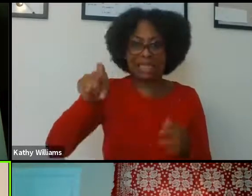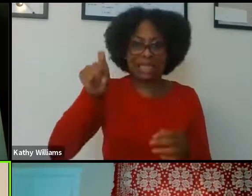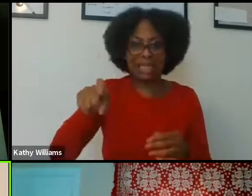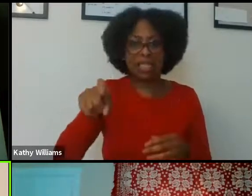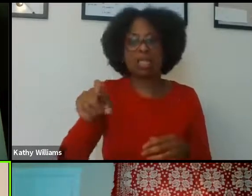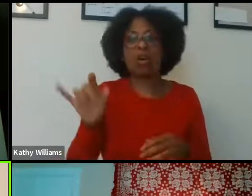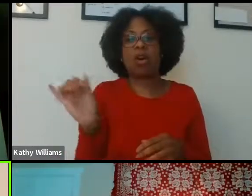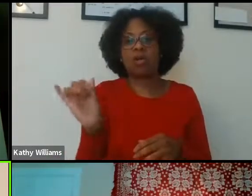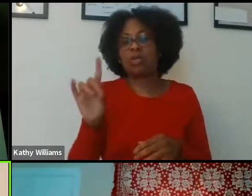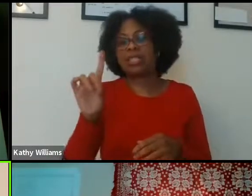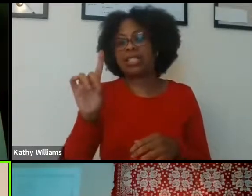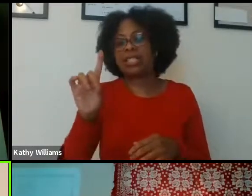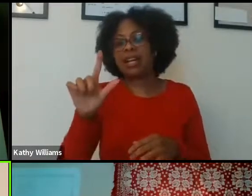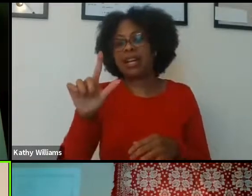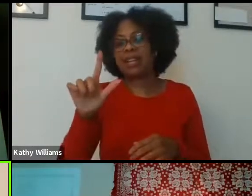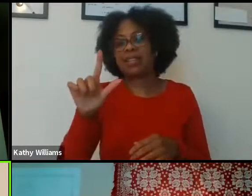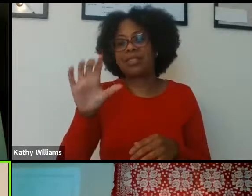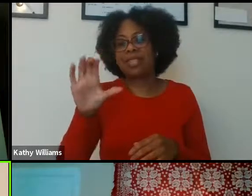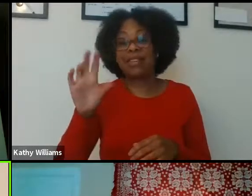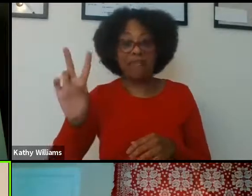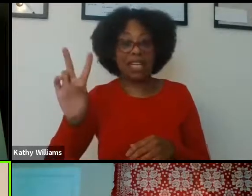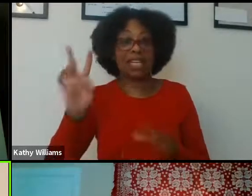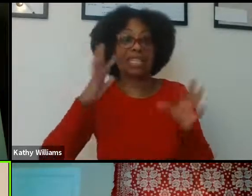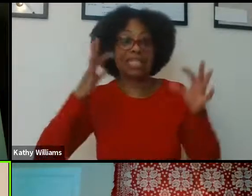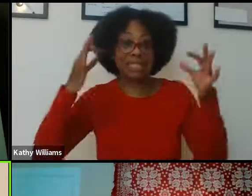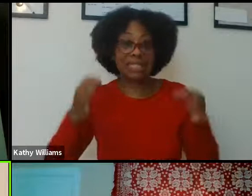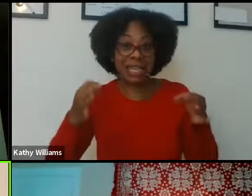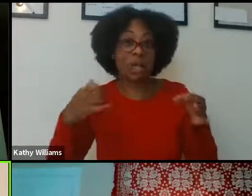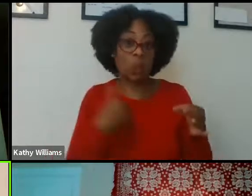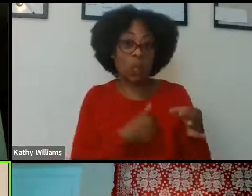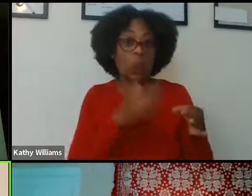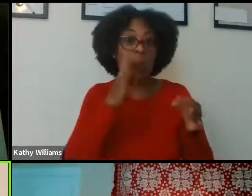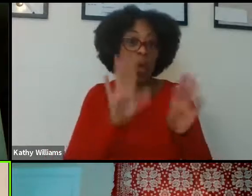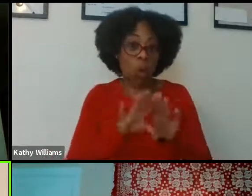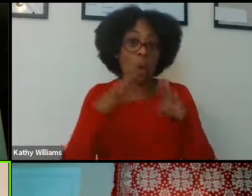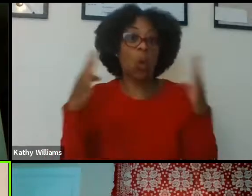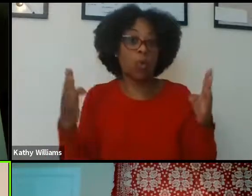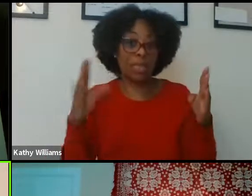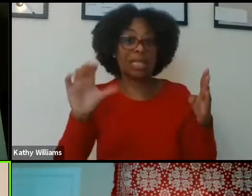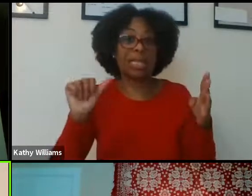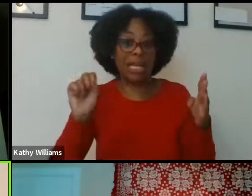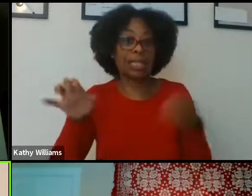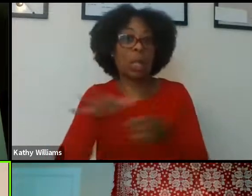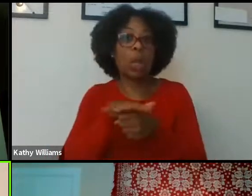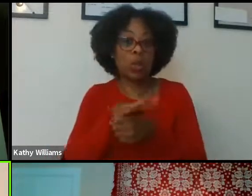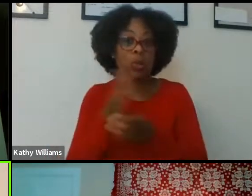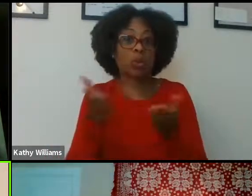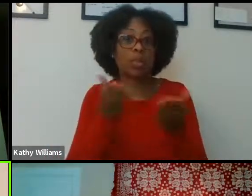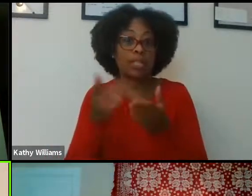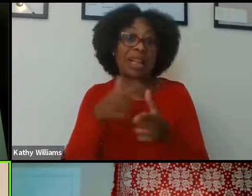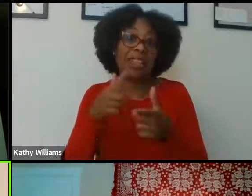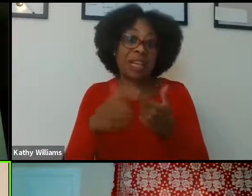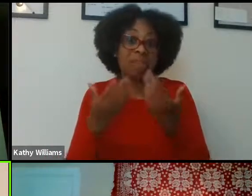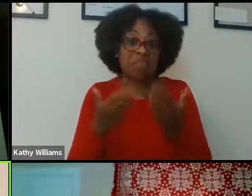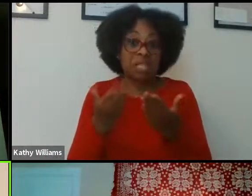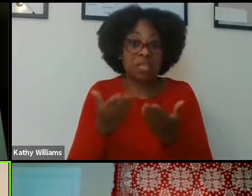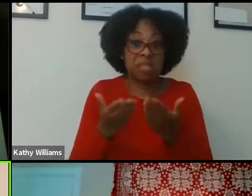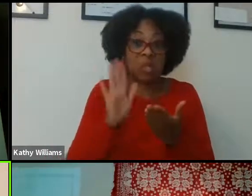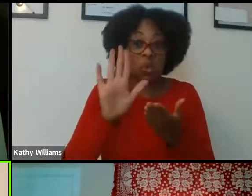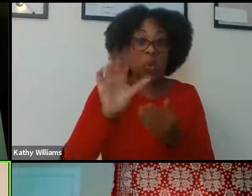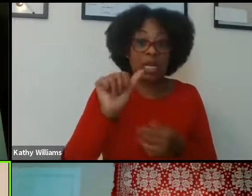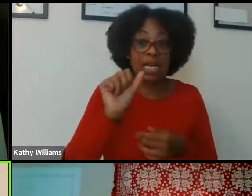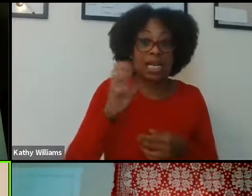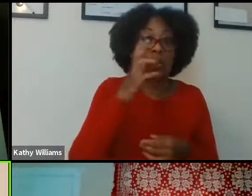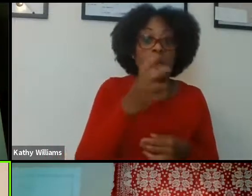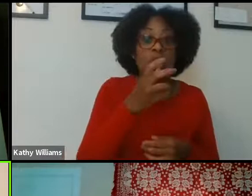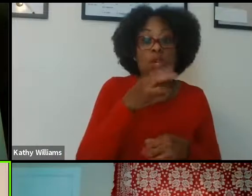dLCV decides that this is a case that we will open and provide case level services, the case may then be